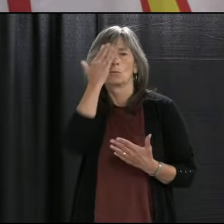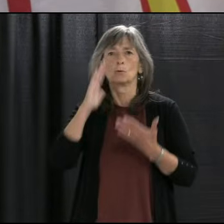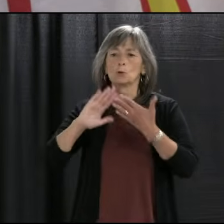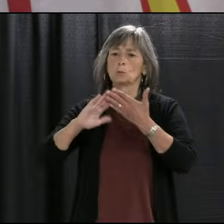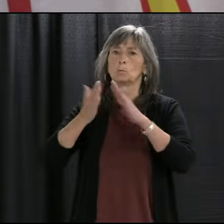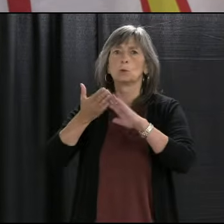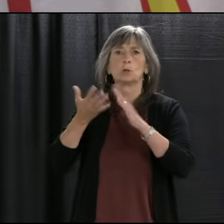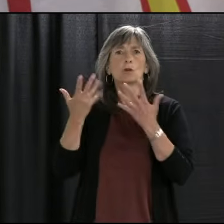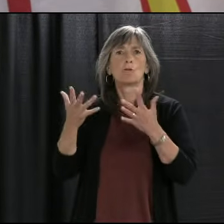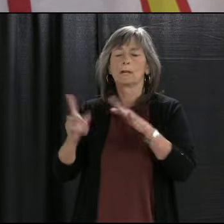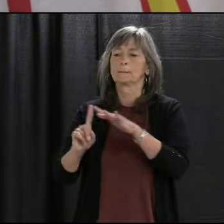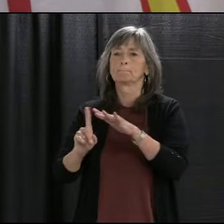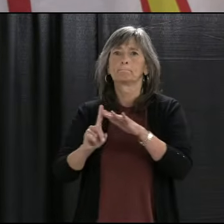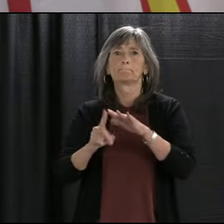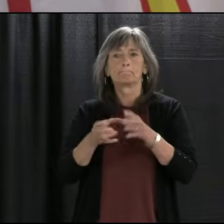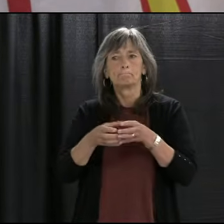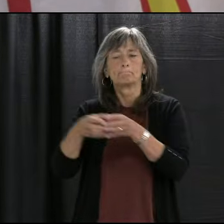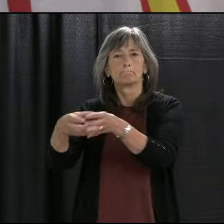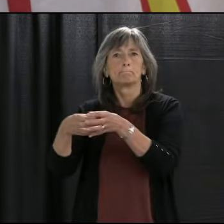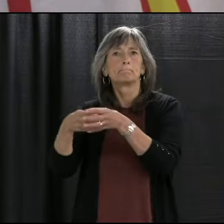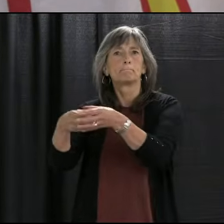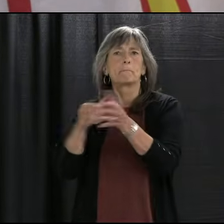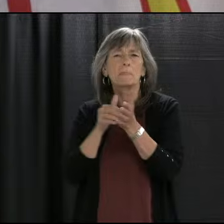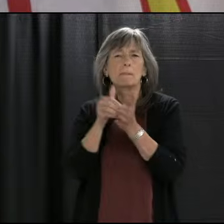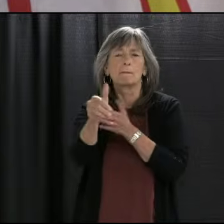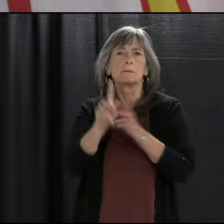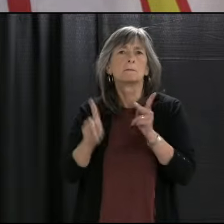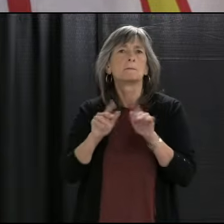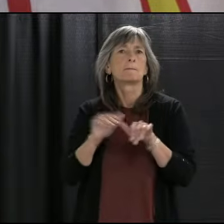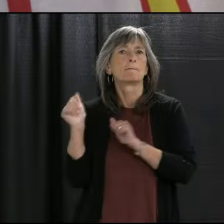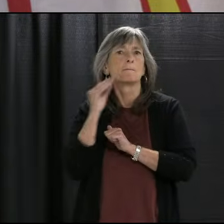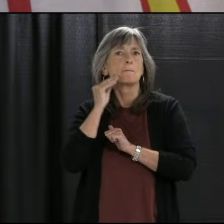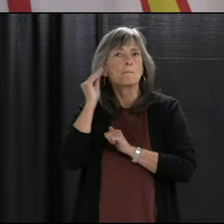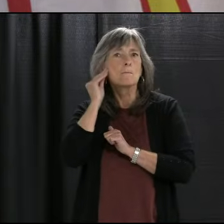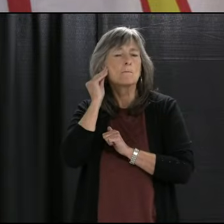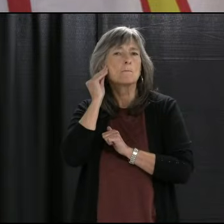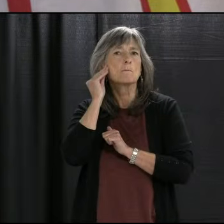and thousands of people have had to leave their homes while